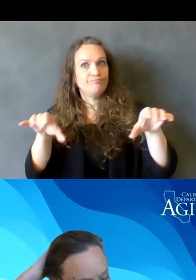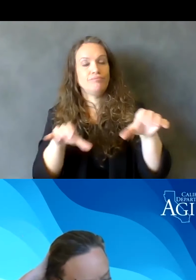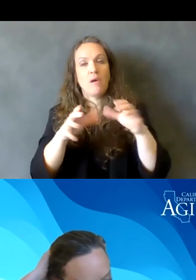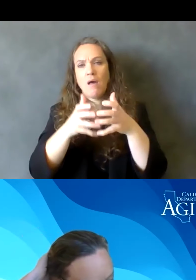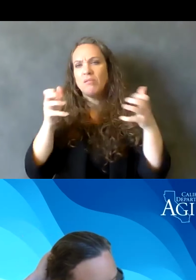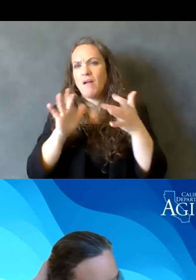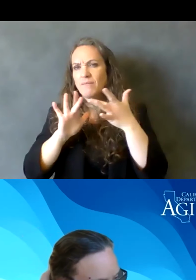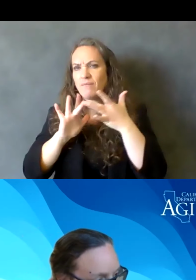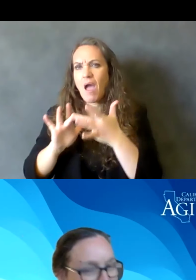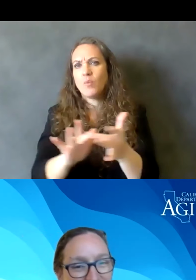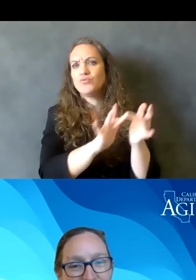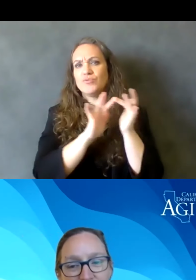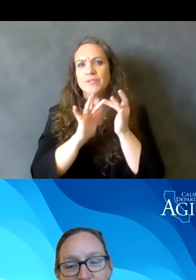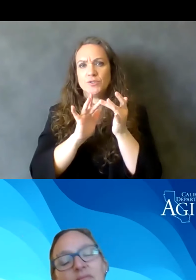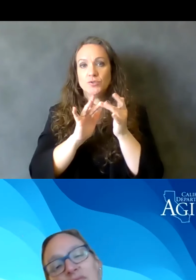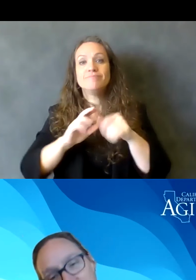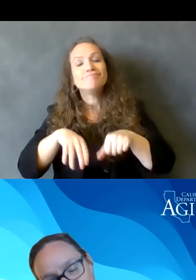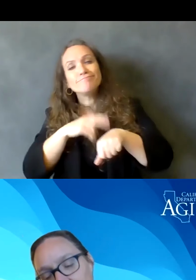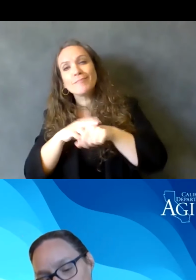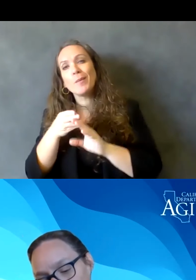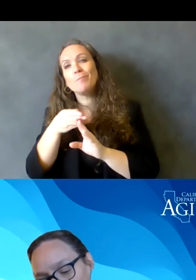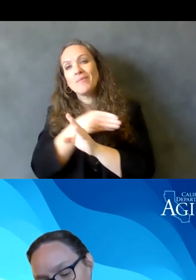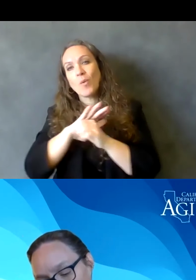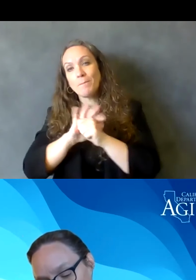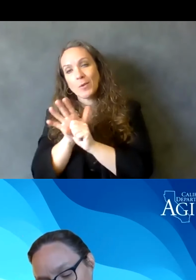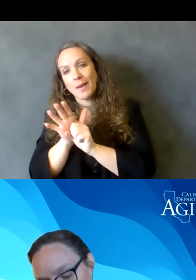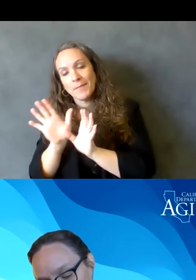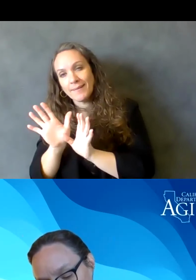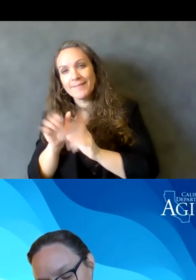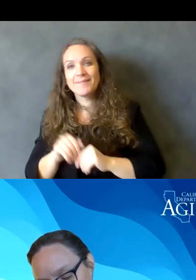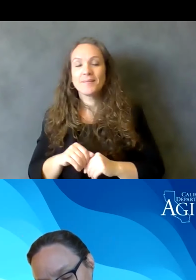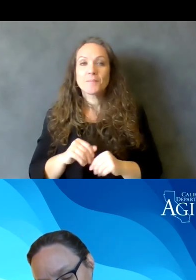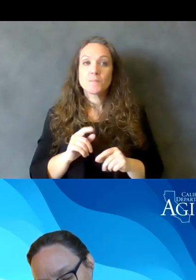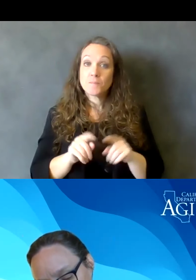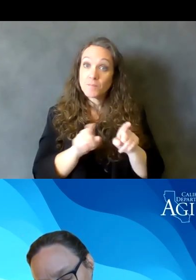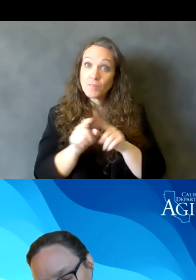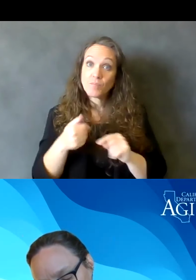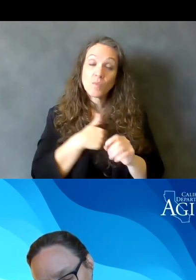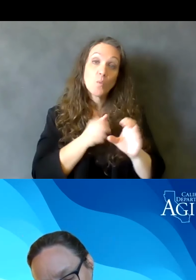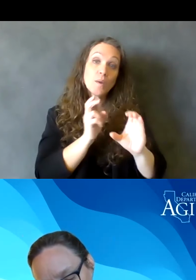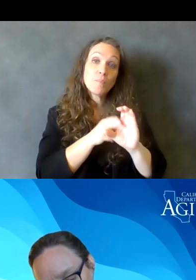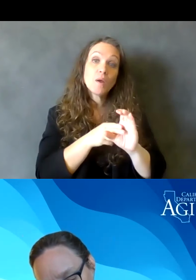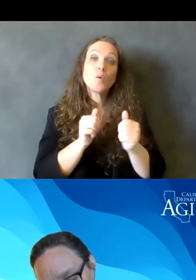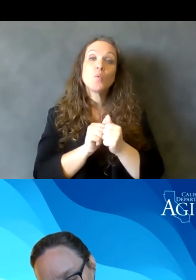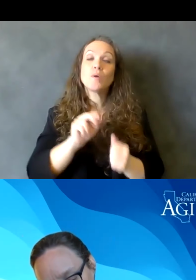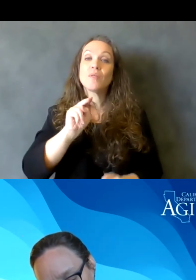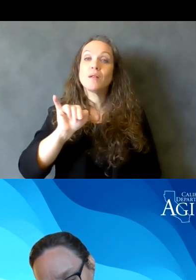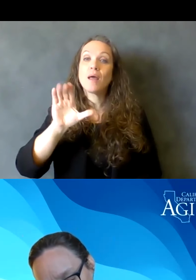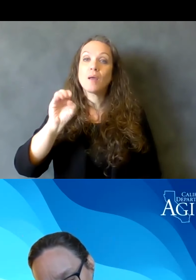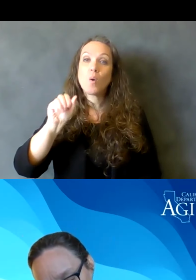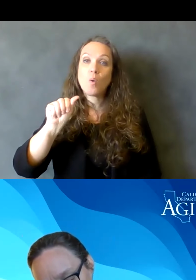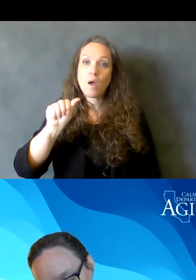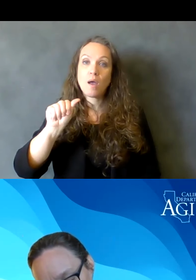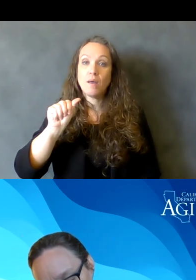outreach, of course, pre-pandemic, but we're also participating in the NICOA conference coming up